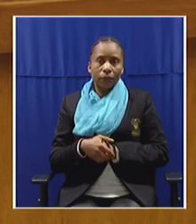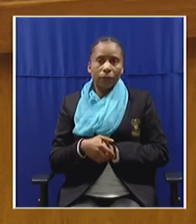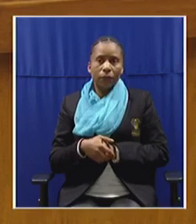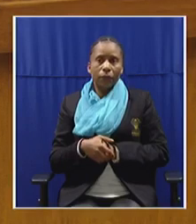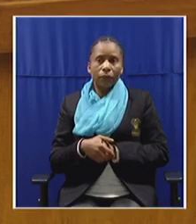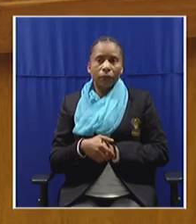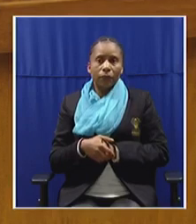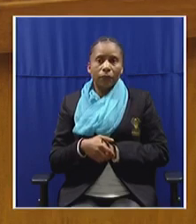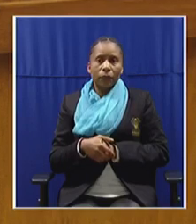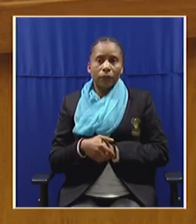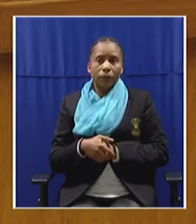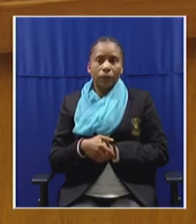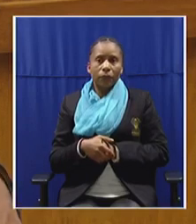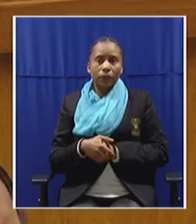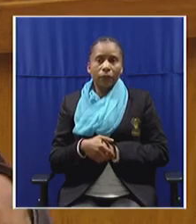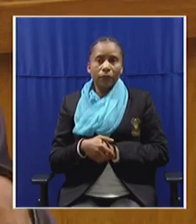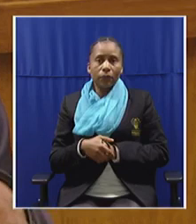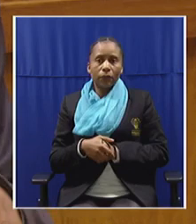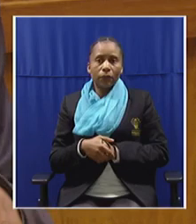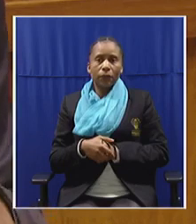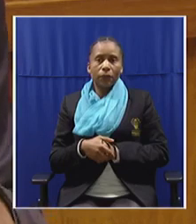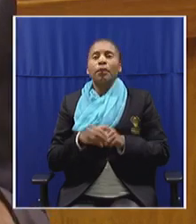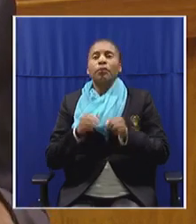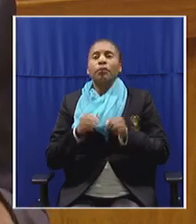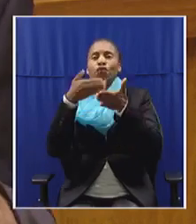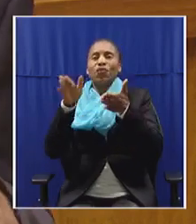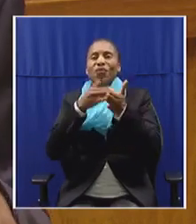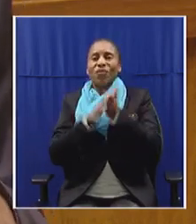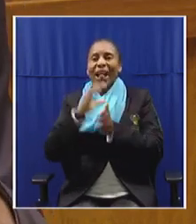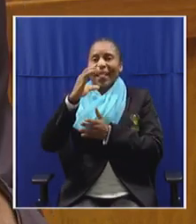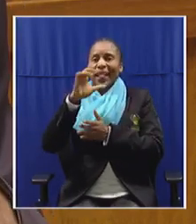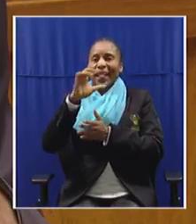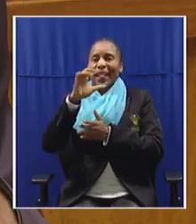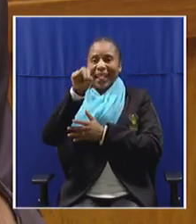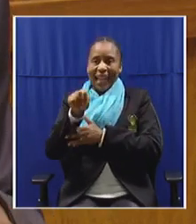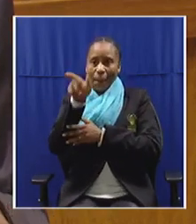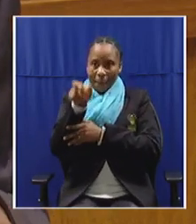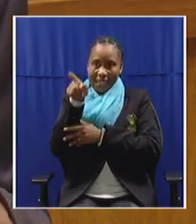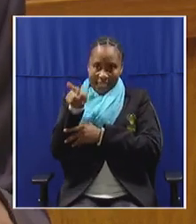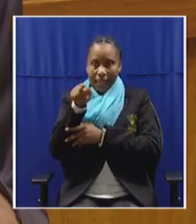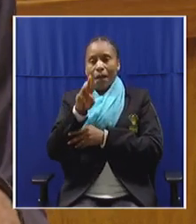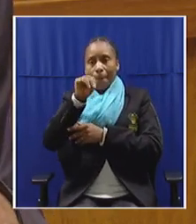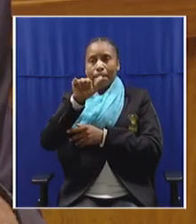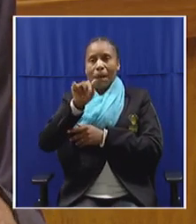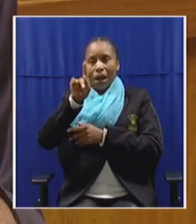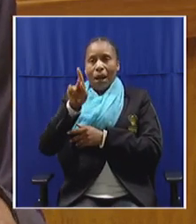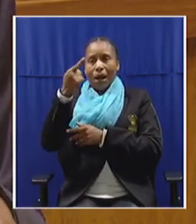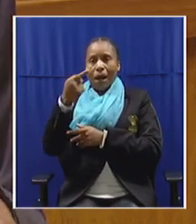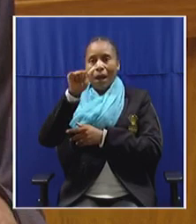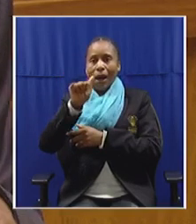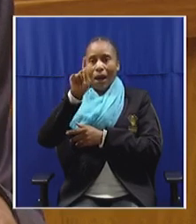chiwana nkina mulodi, kilotwa kimabuatzela, repelele Deputy President Mabuza, repelele